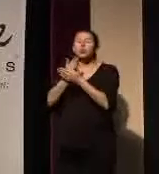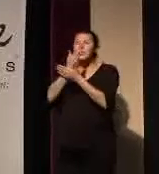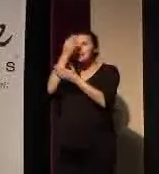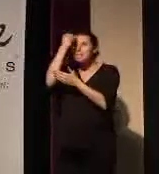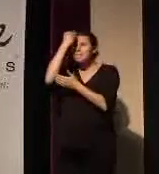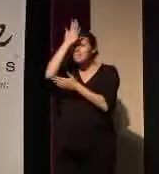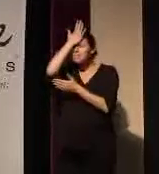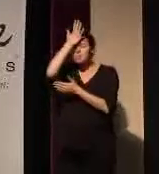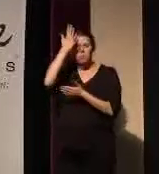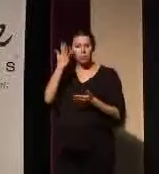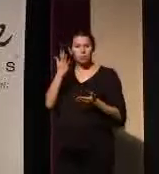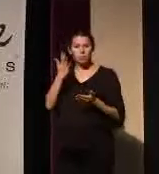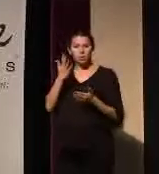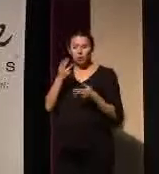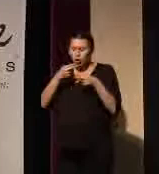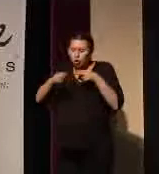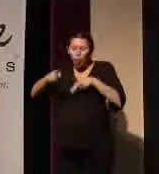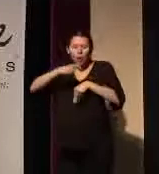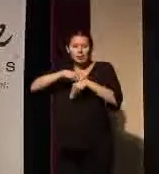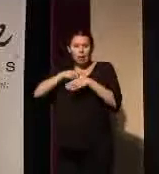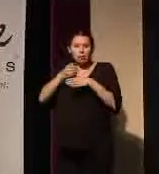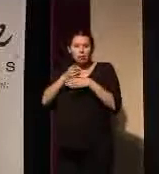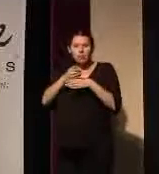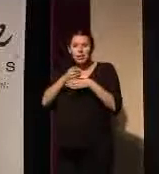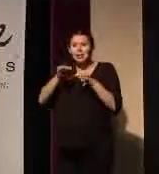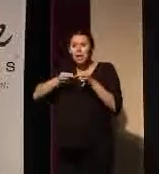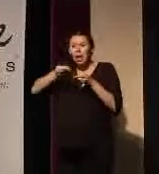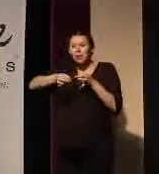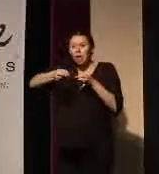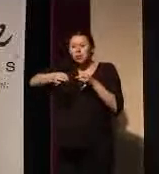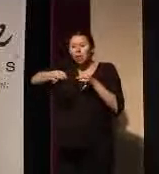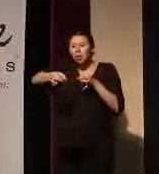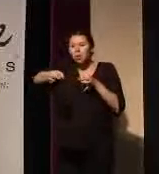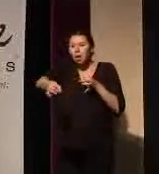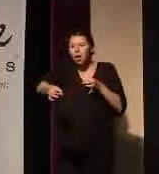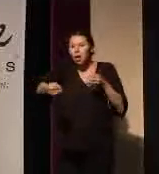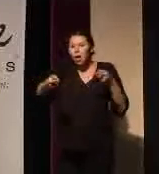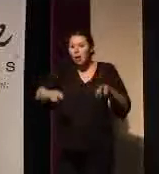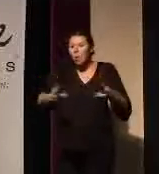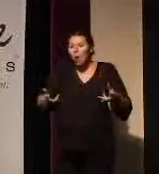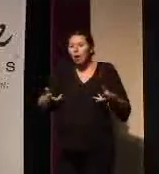and the trial. Delays help the defense. Why